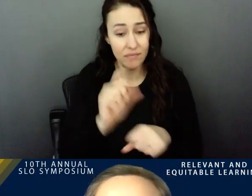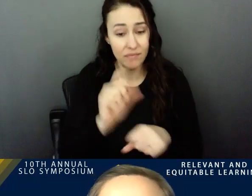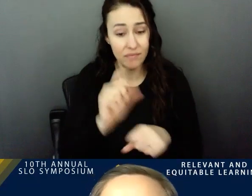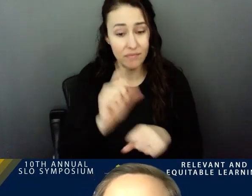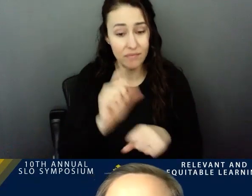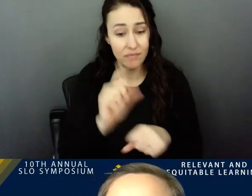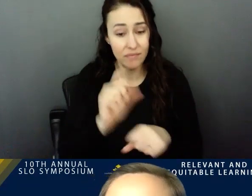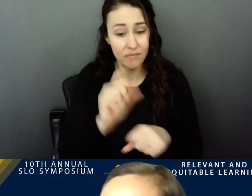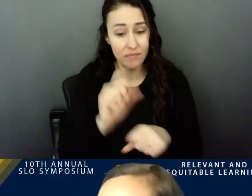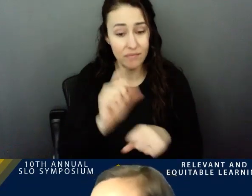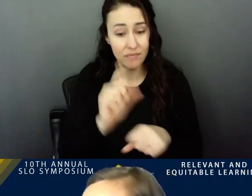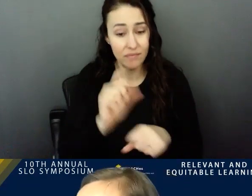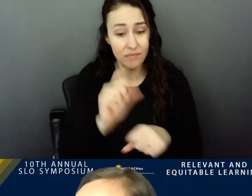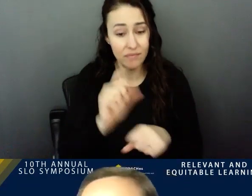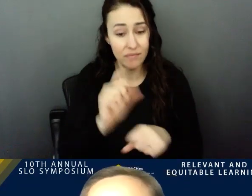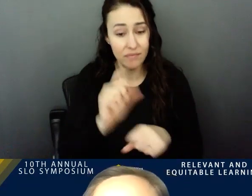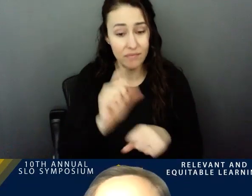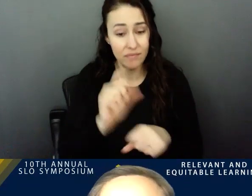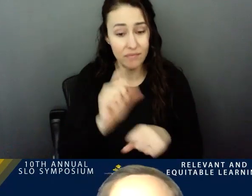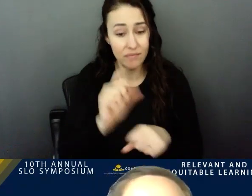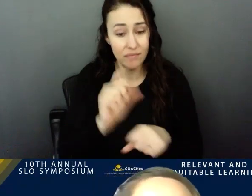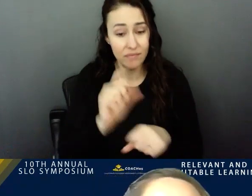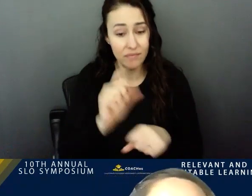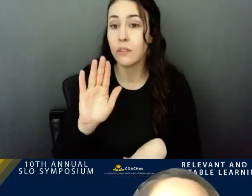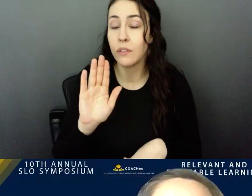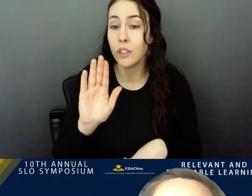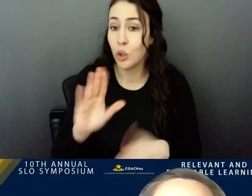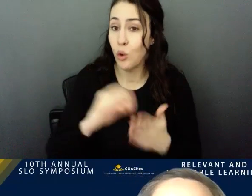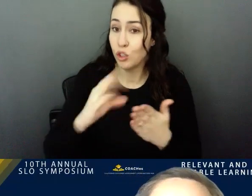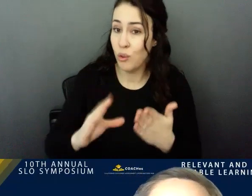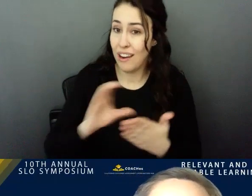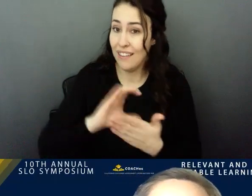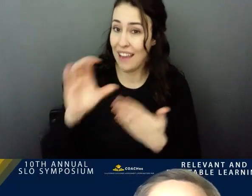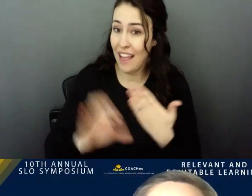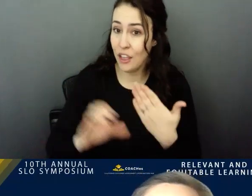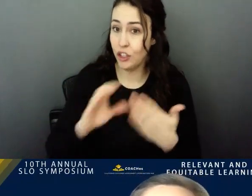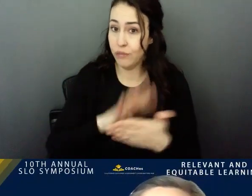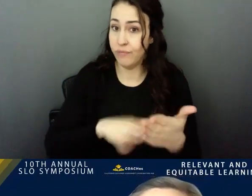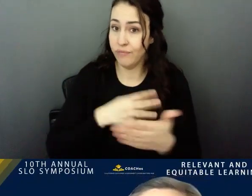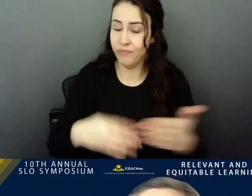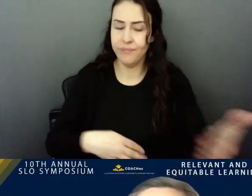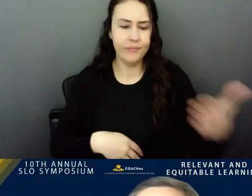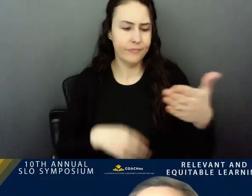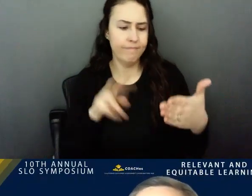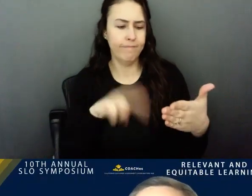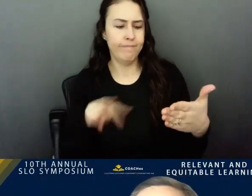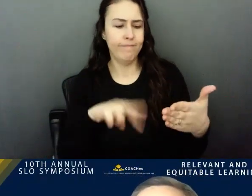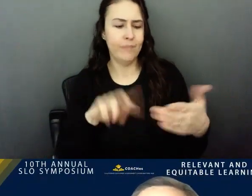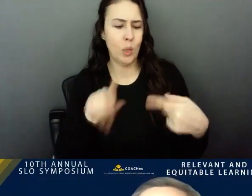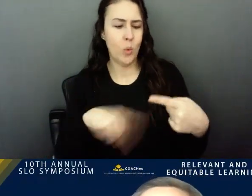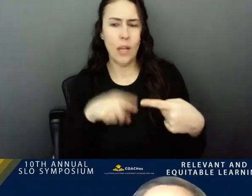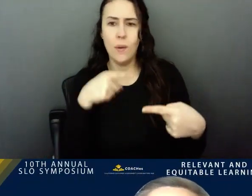Senate. Yes, thank you, Bethany. Get out your calendar and say, when do these people meet, and start mapping